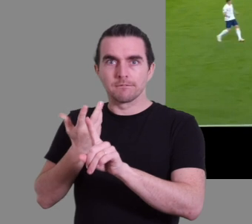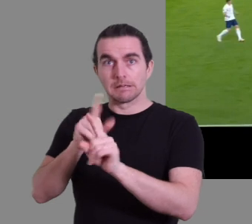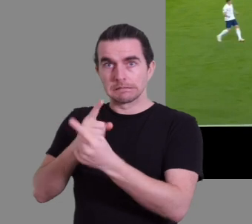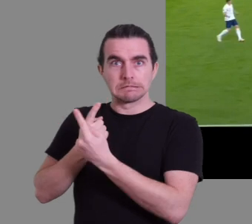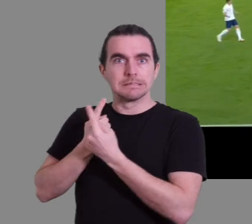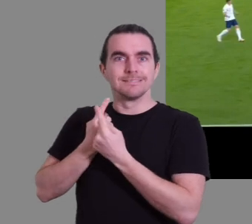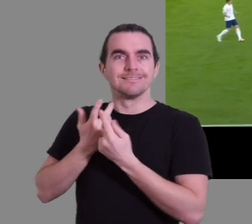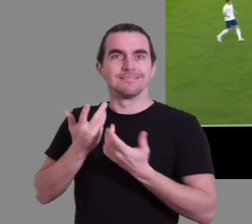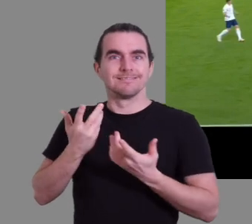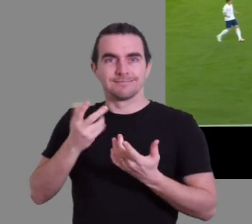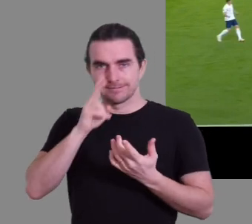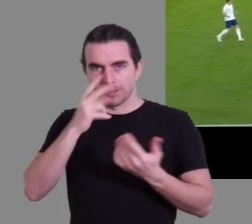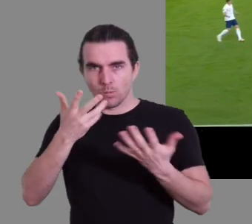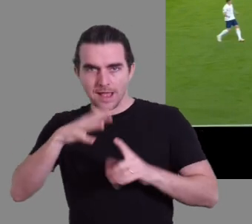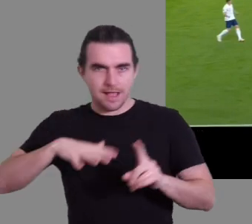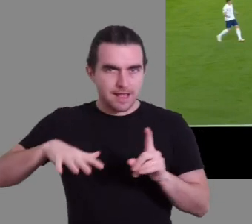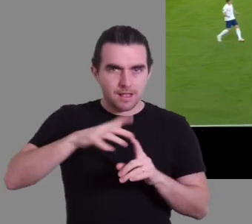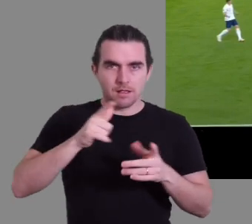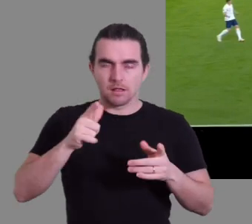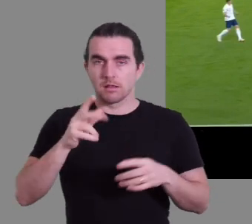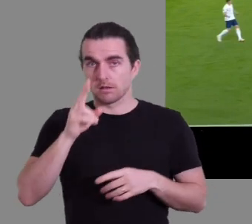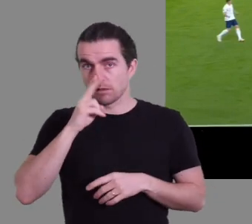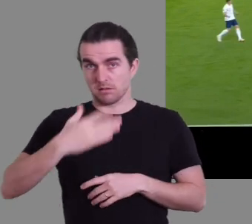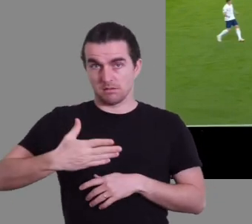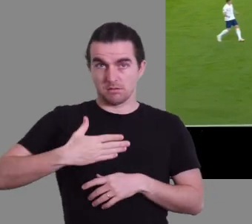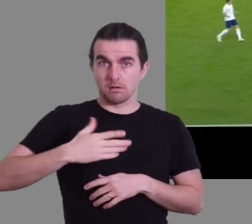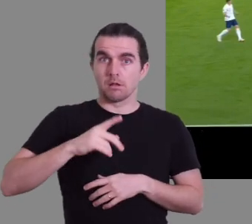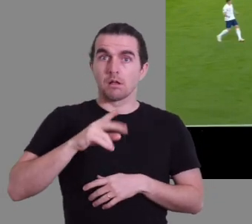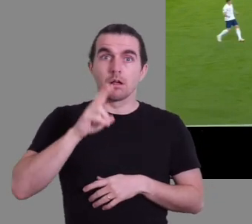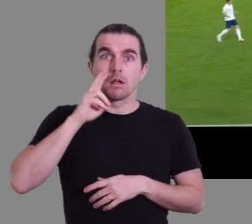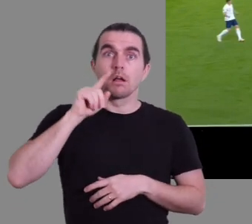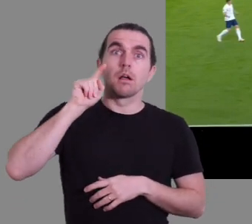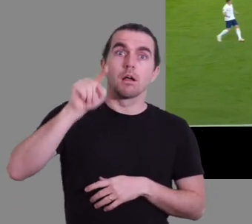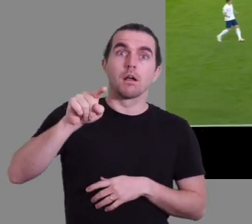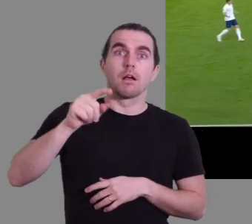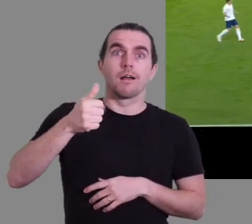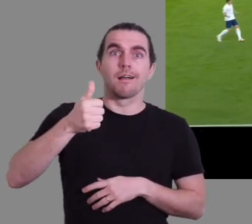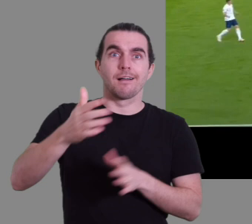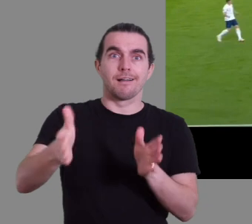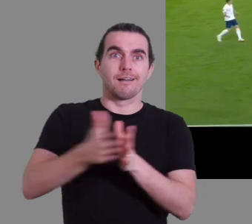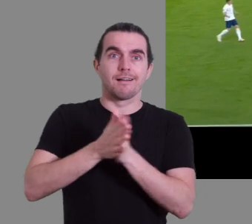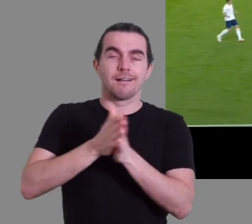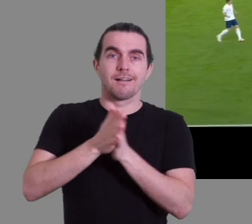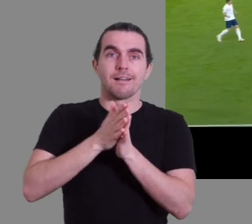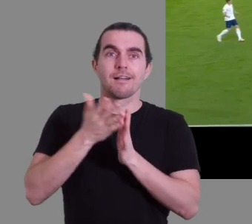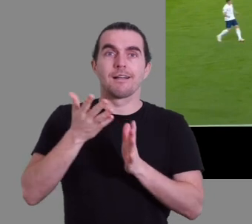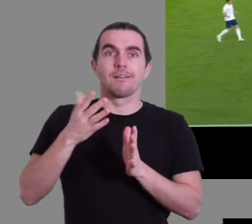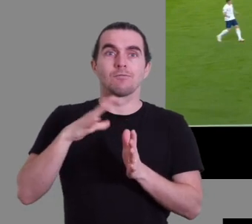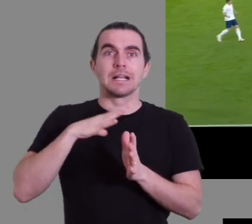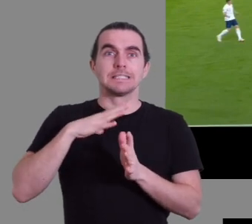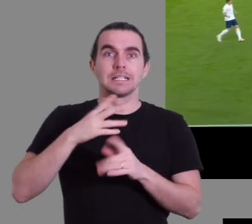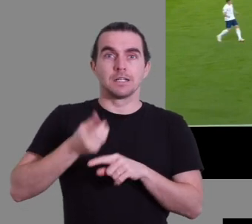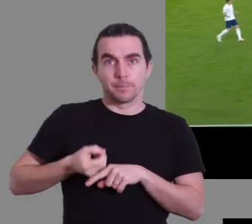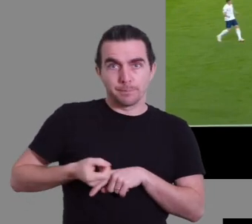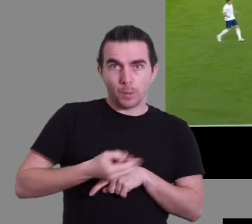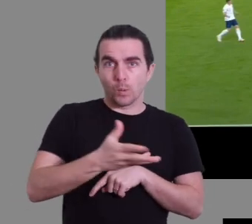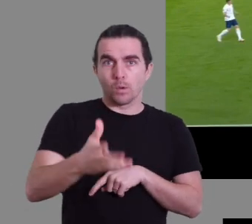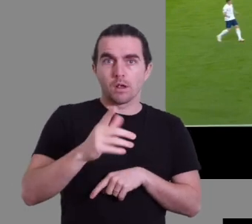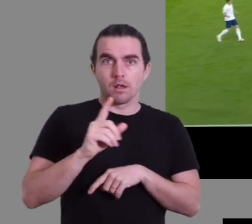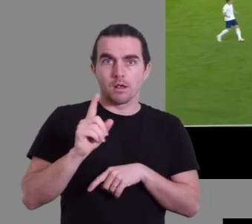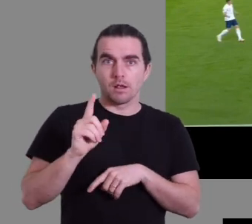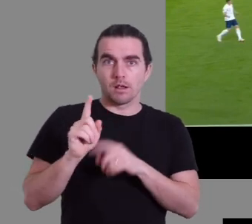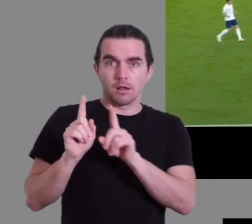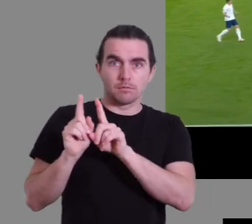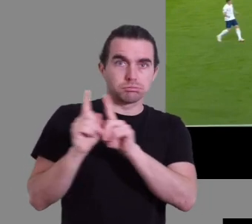see where the space is on the far side, but he's looking to attack blind side and maybe make a diagonal